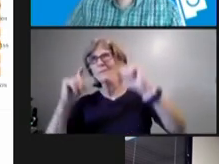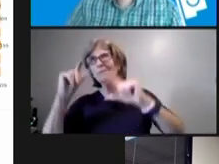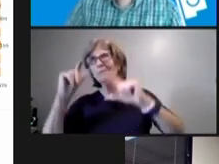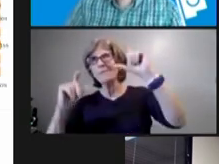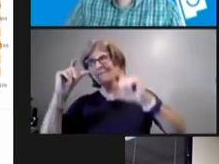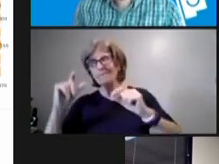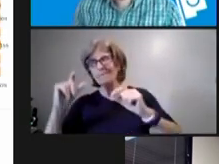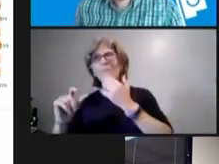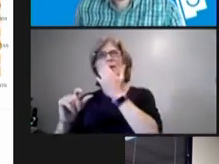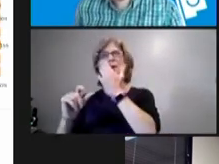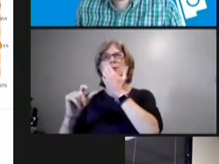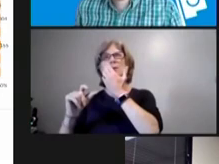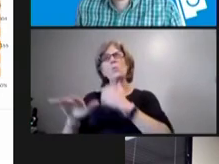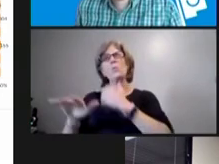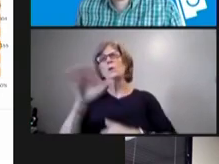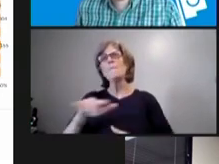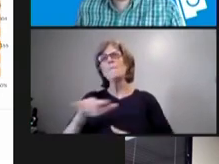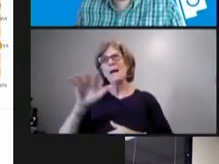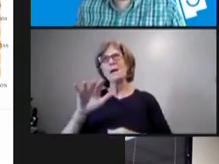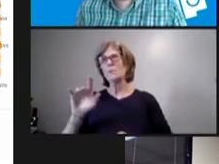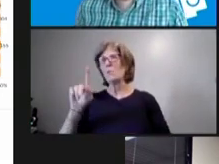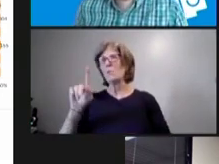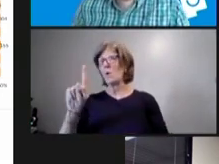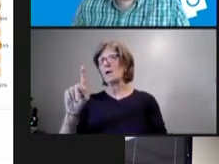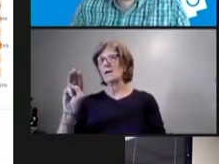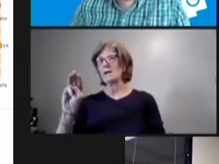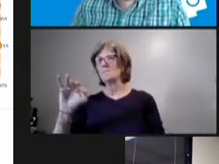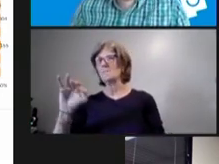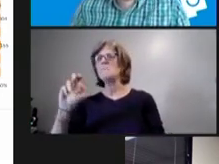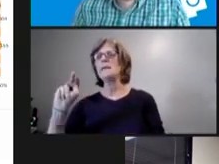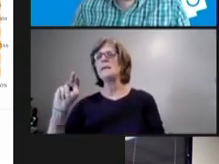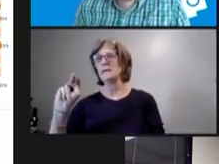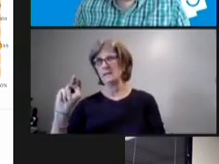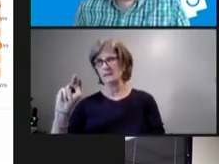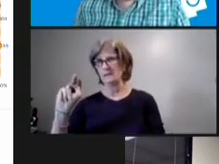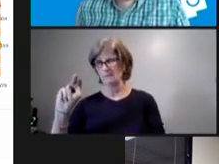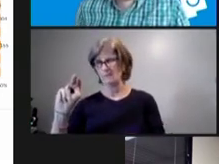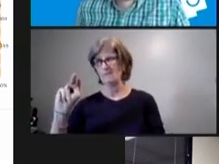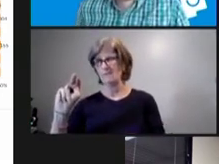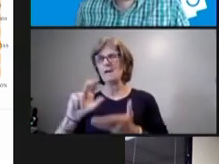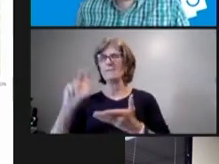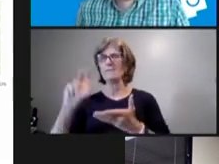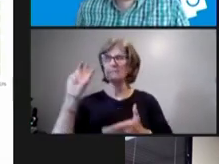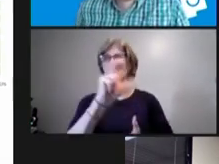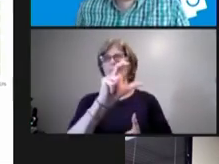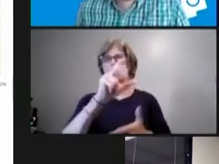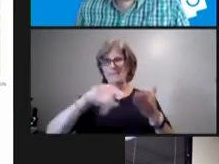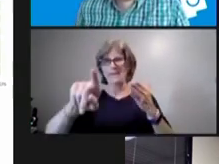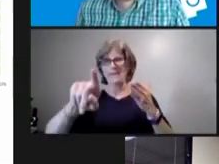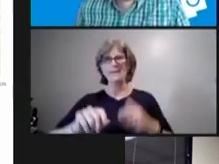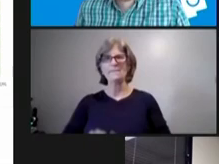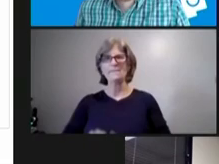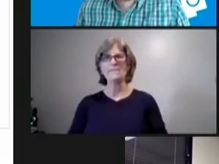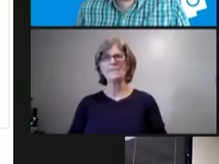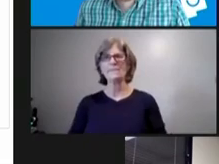$50,000 less. So we're about at 1 million, what has been committed at this point then.